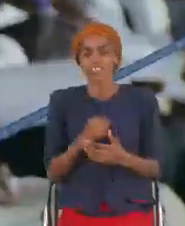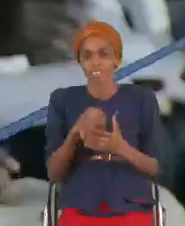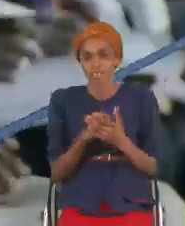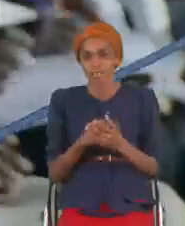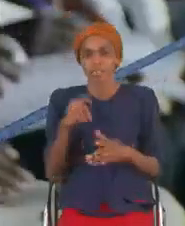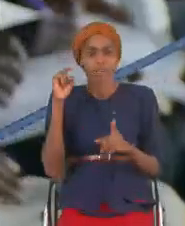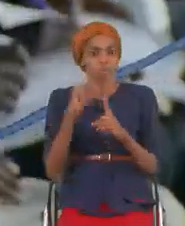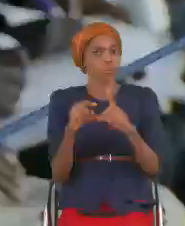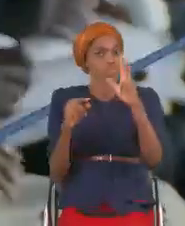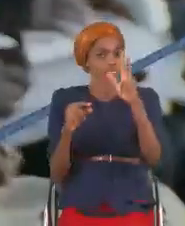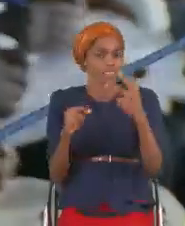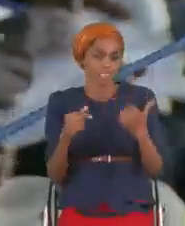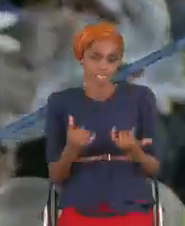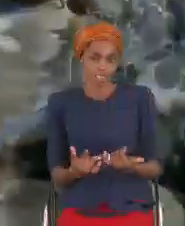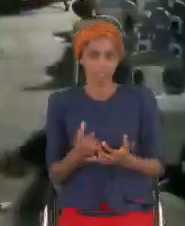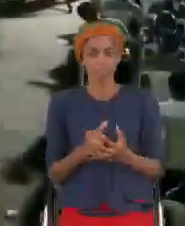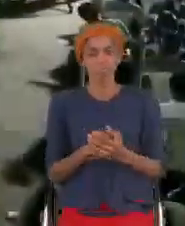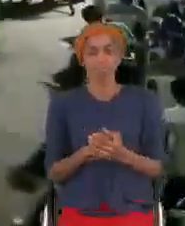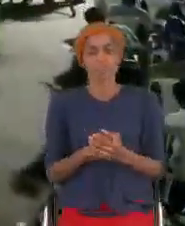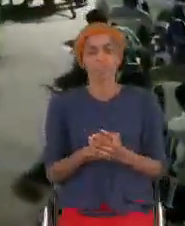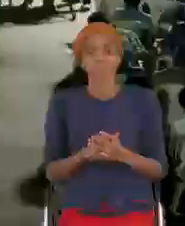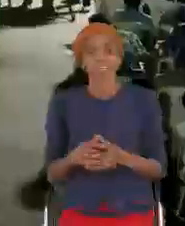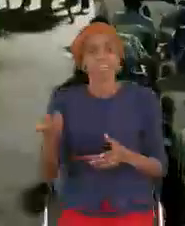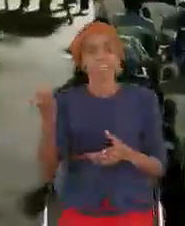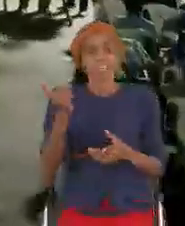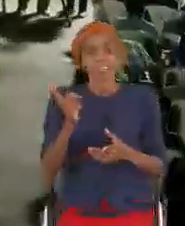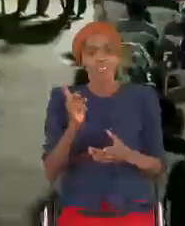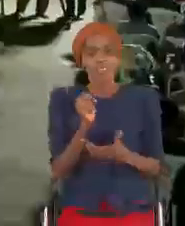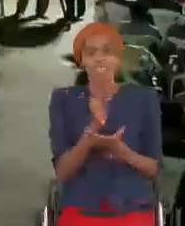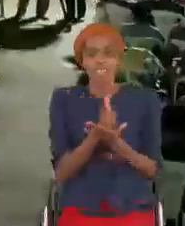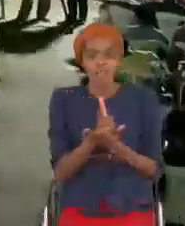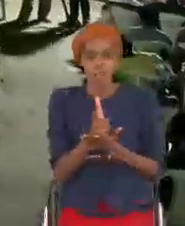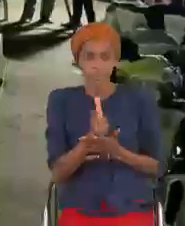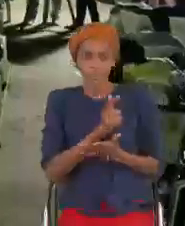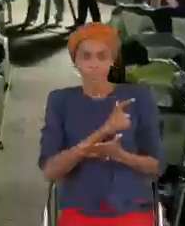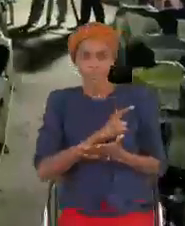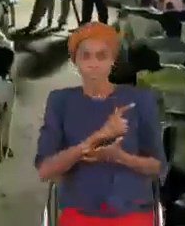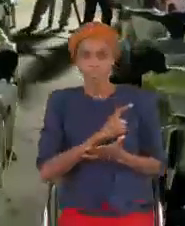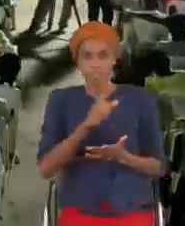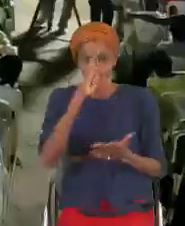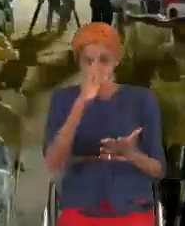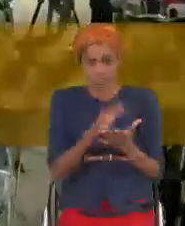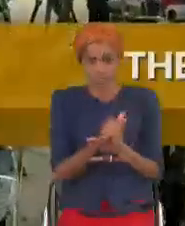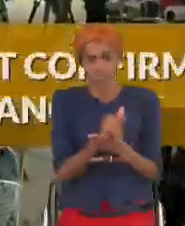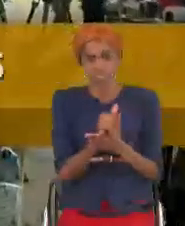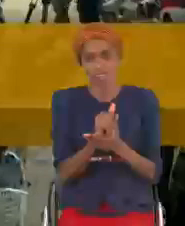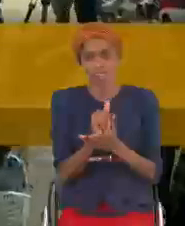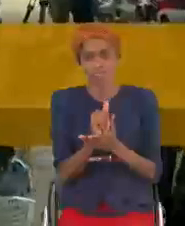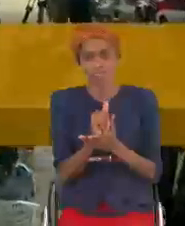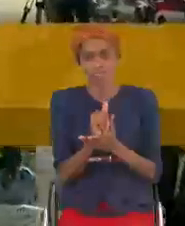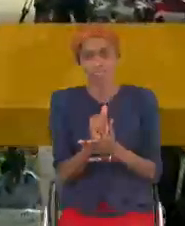point number 3 there. Point number 3 is the loyal trust. The loyal trust